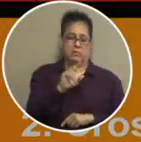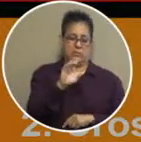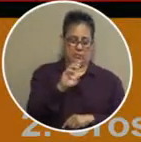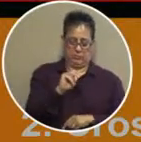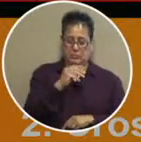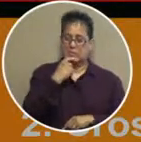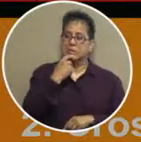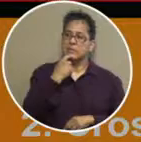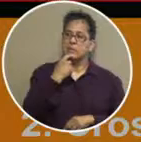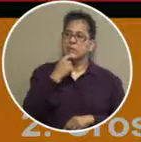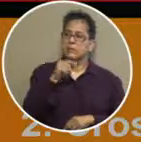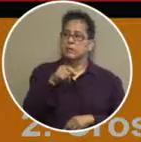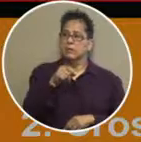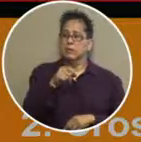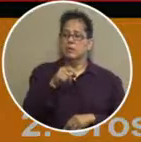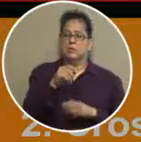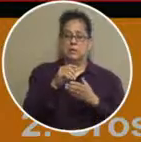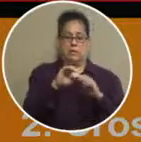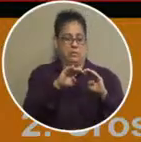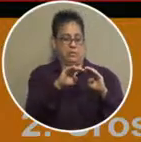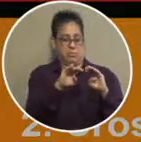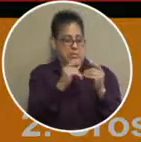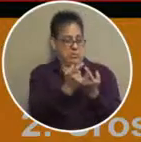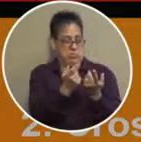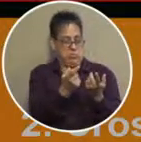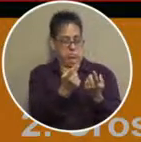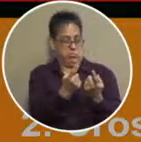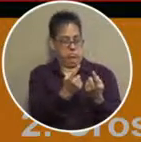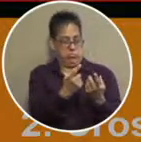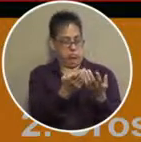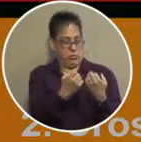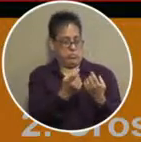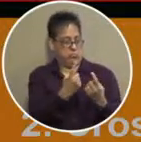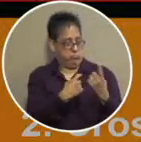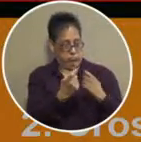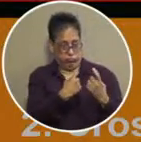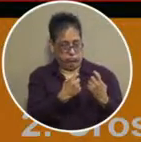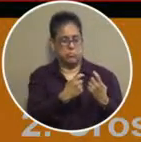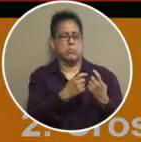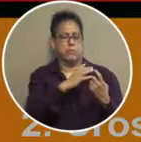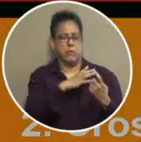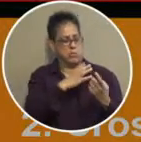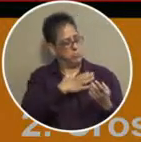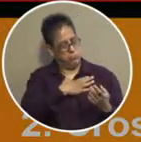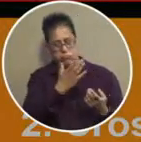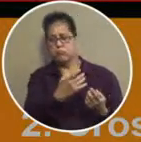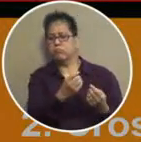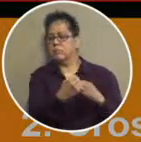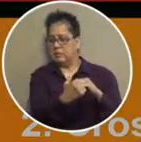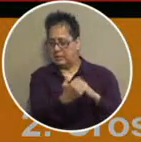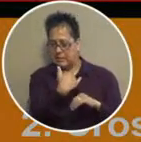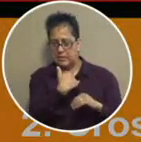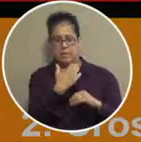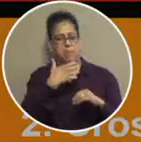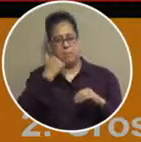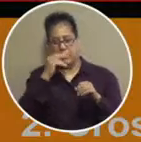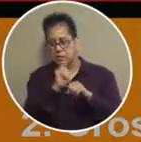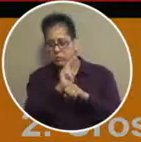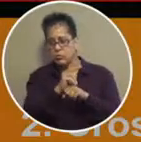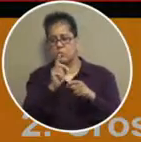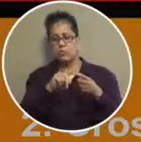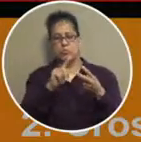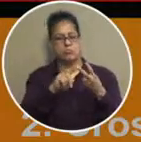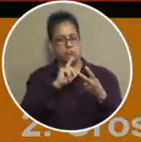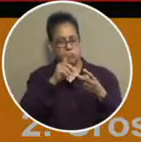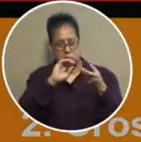questions that where council members want to compare us to other cities. We welcome that, in terms of best practices, in terms of the